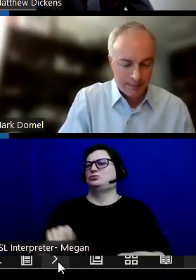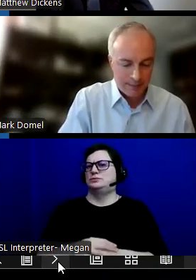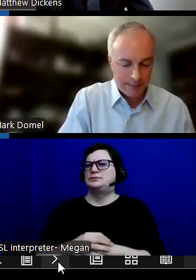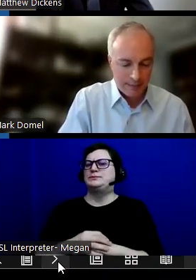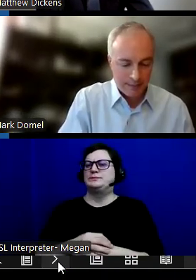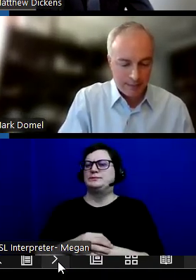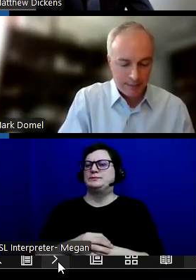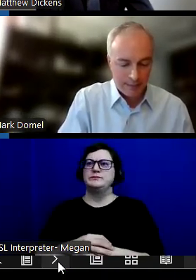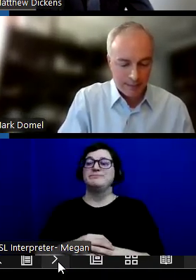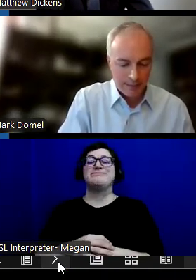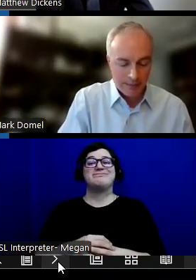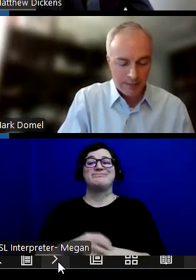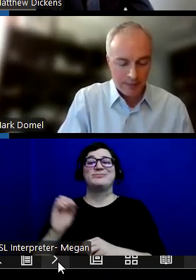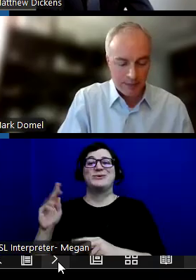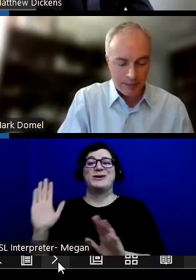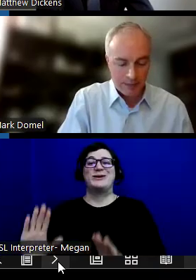Okay, great.